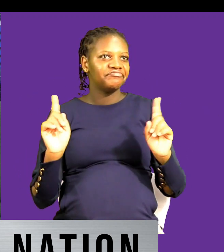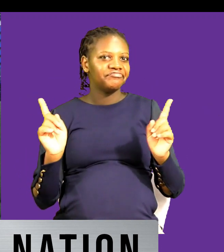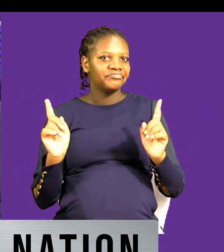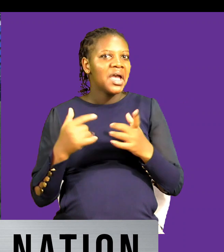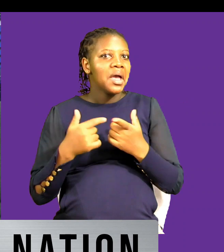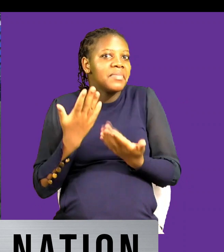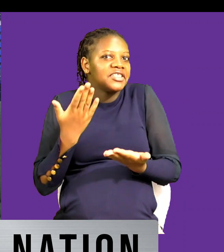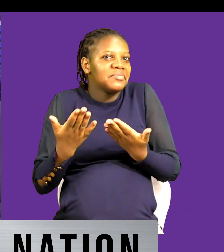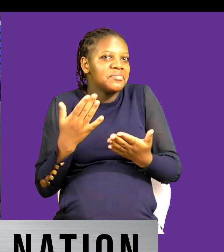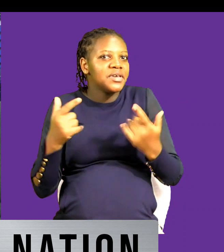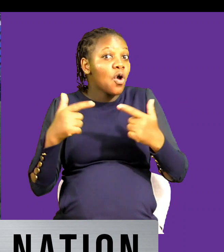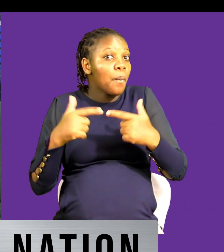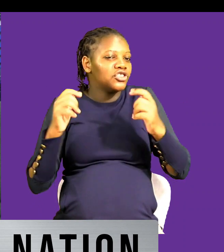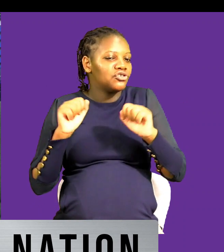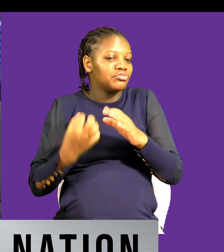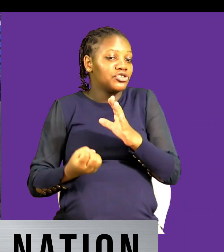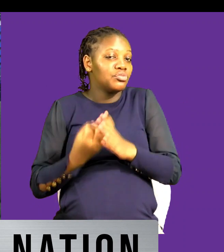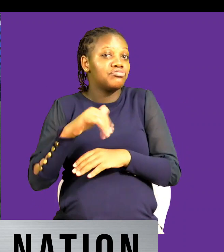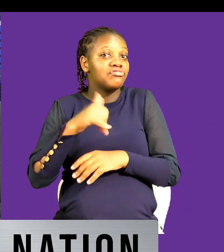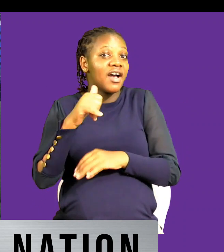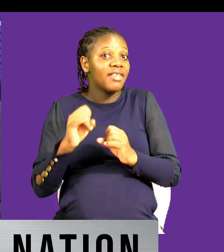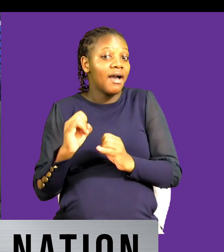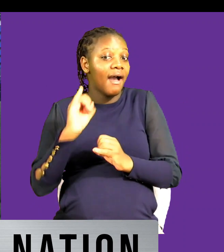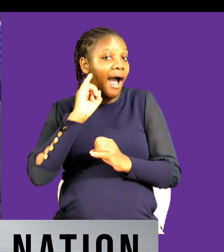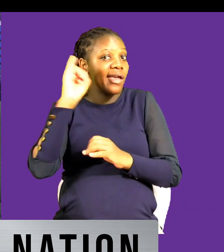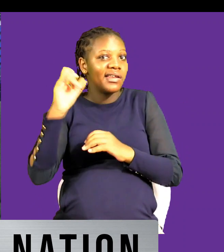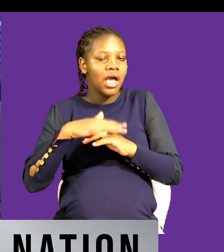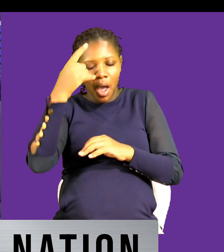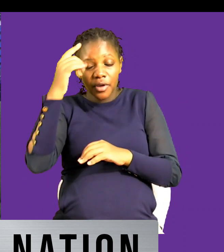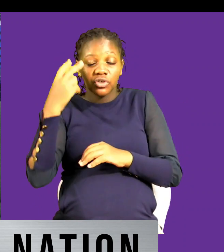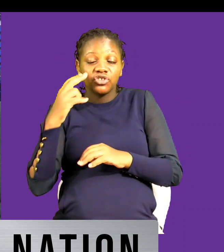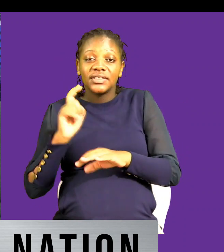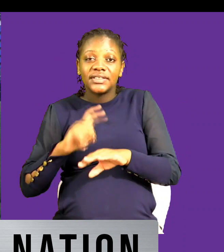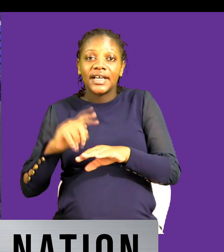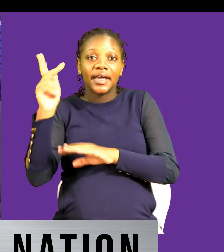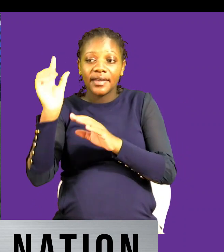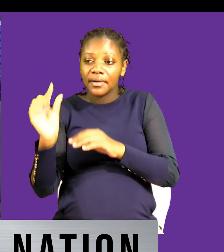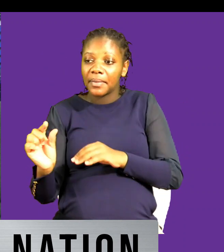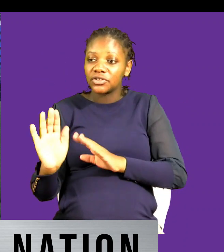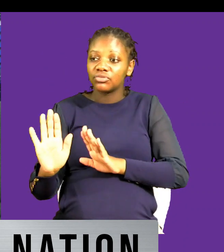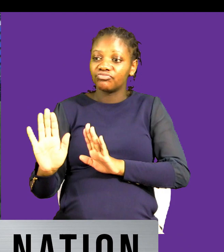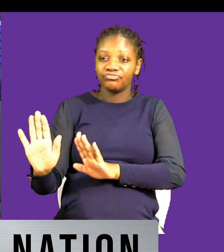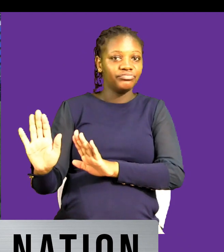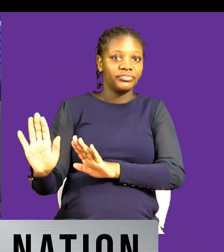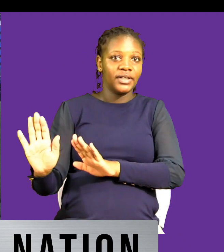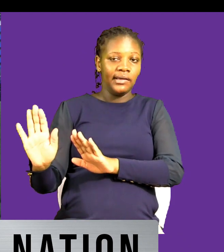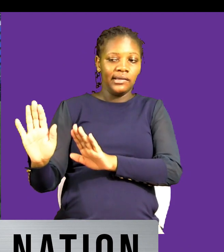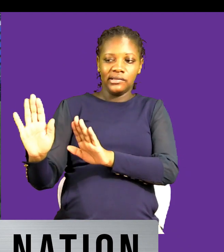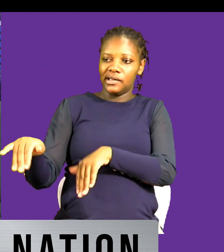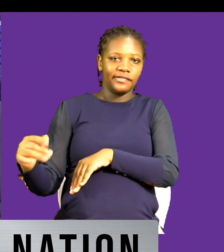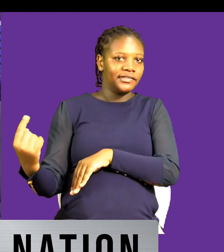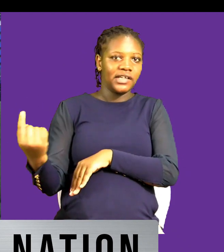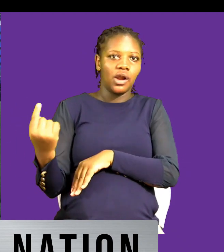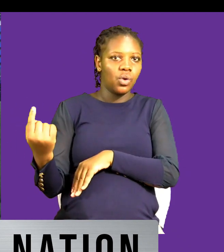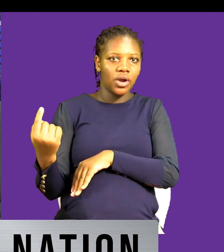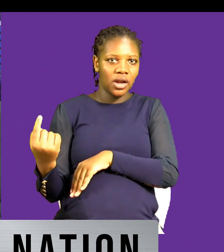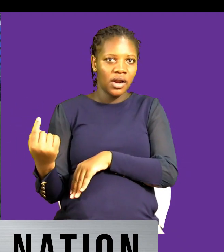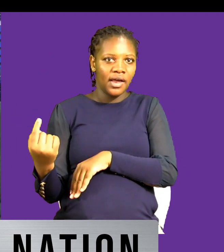ideas on what to do? Because when the Mwananchi is left alone and you're not undermannering, okay,